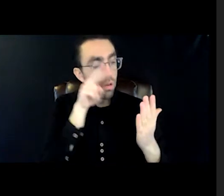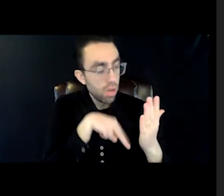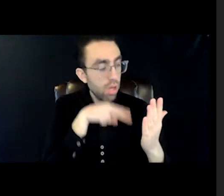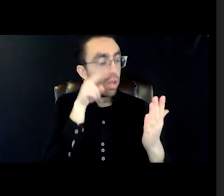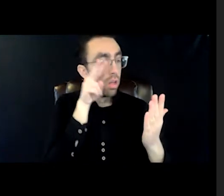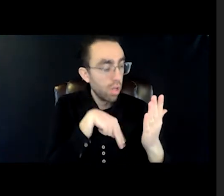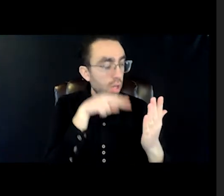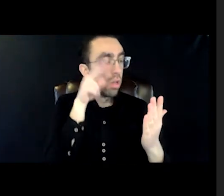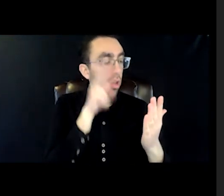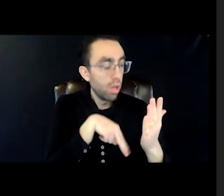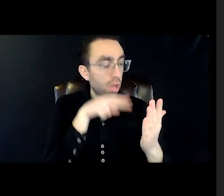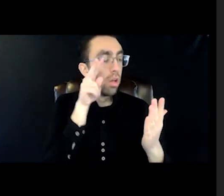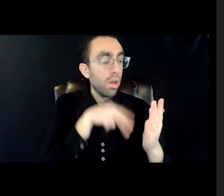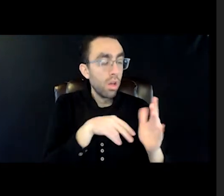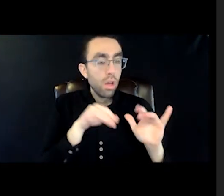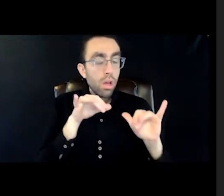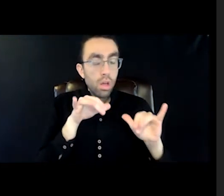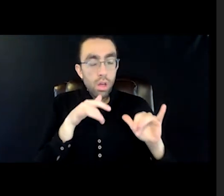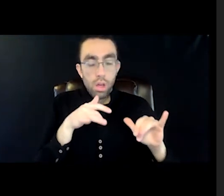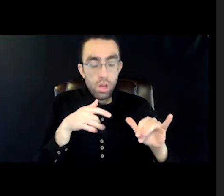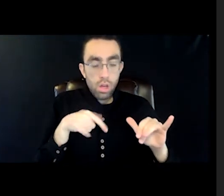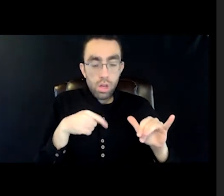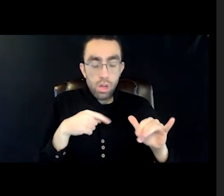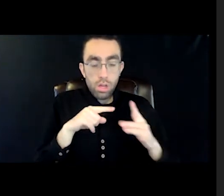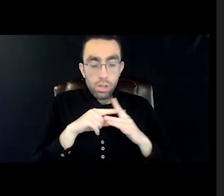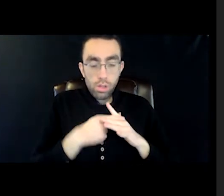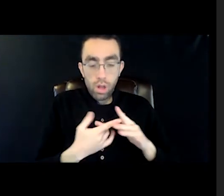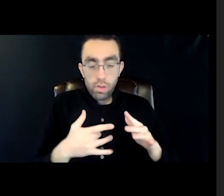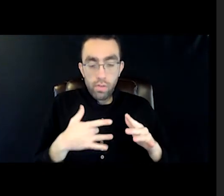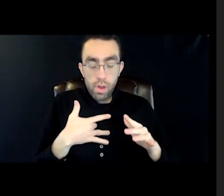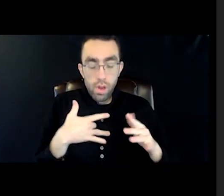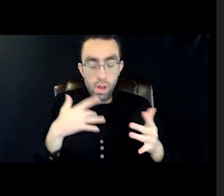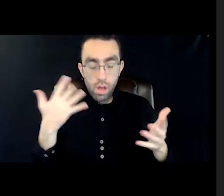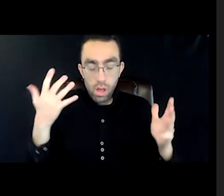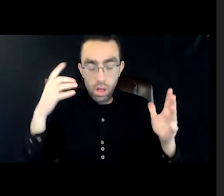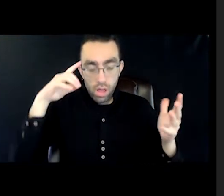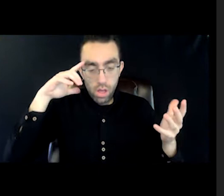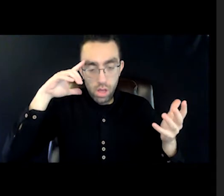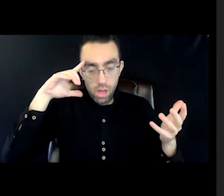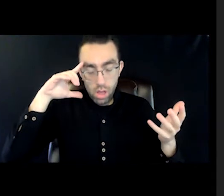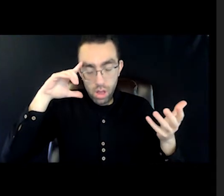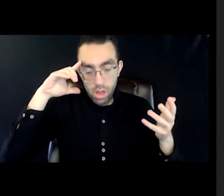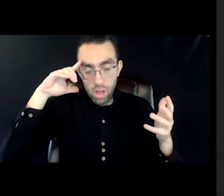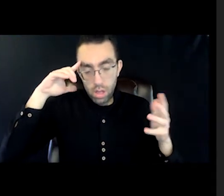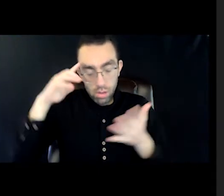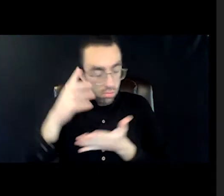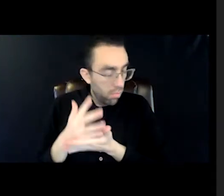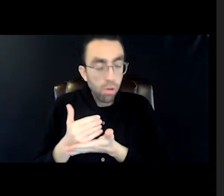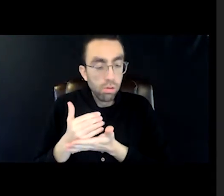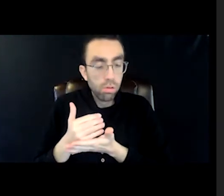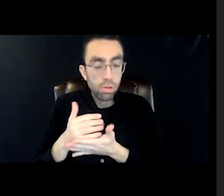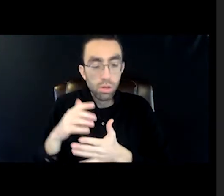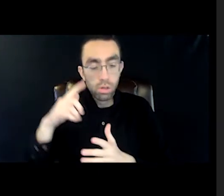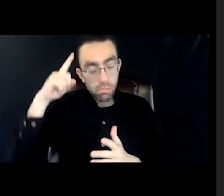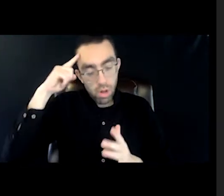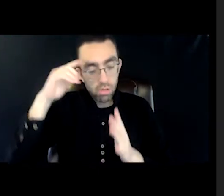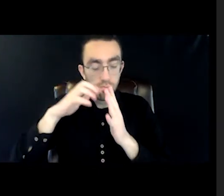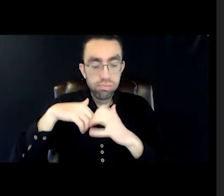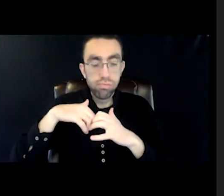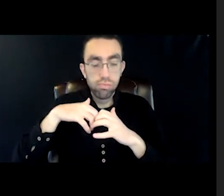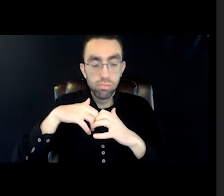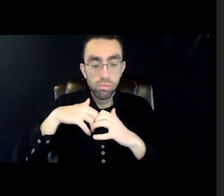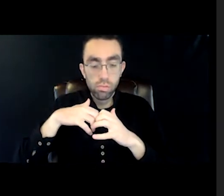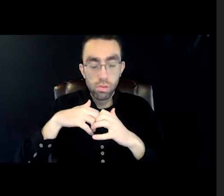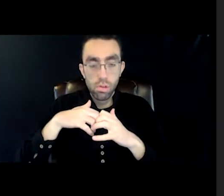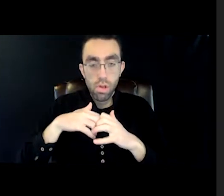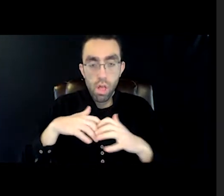that clear and urgent information out there, Our psychological response to that is to shut down, our brain shut down. And